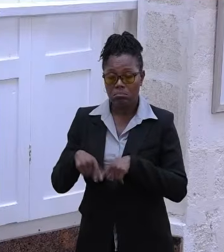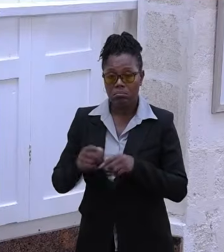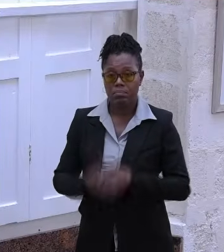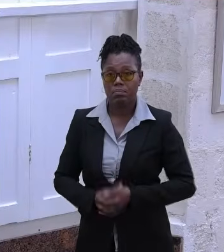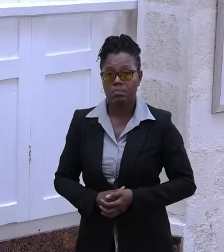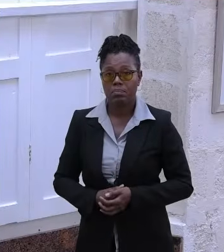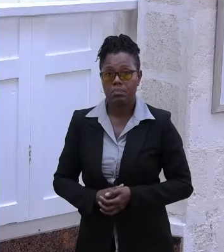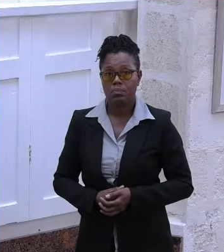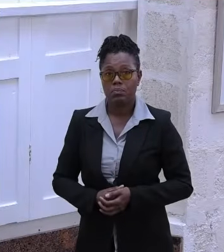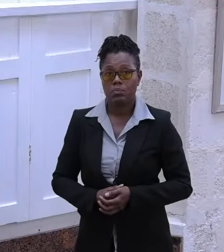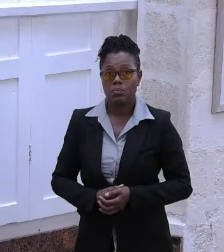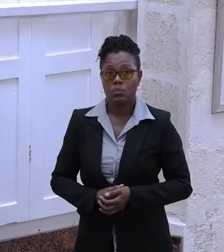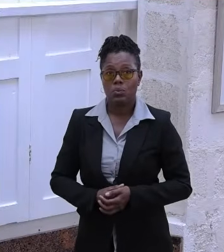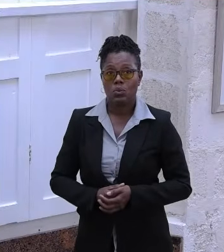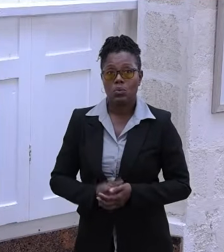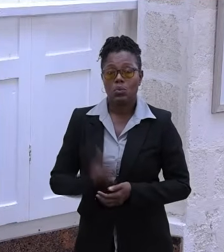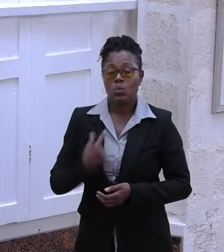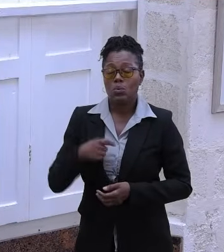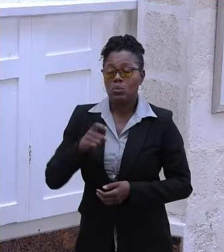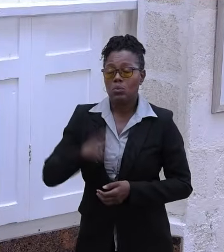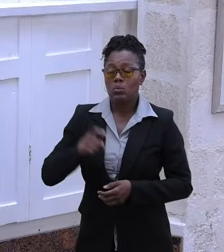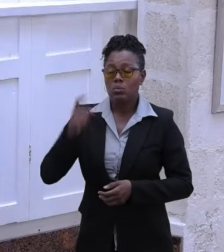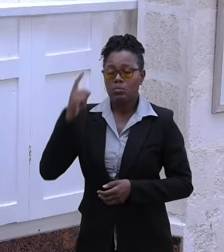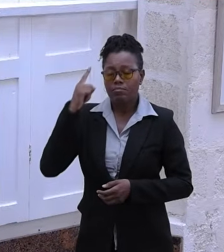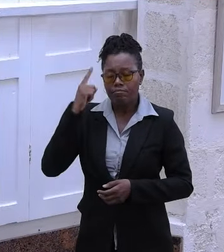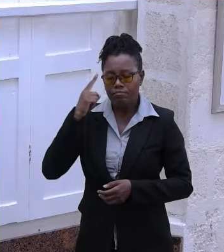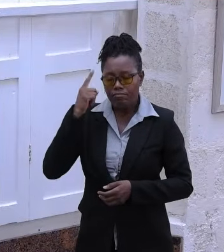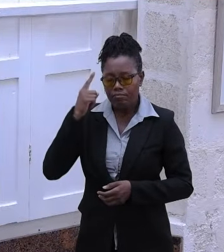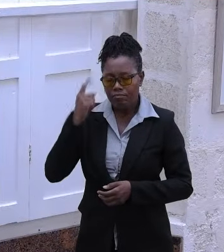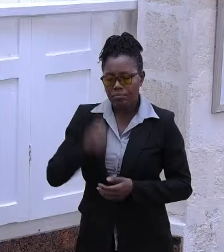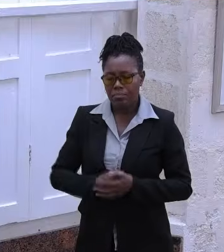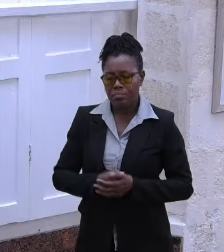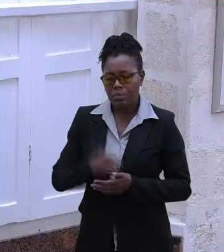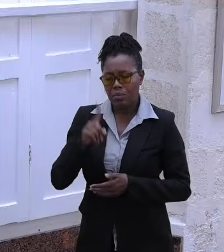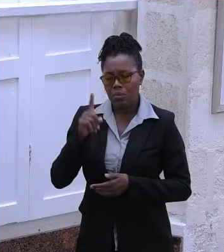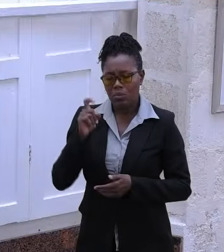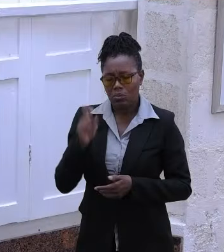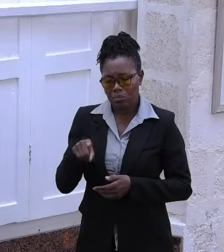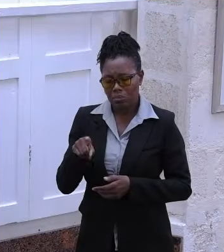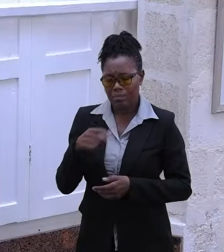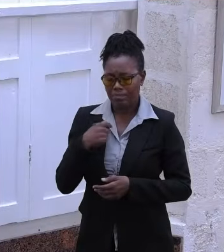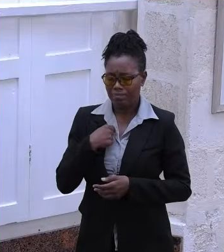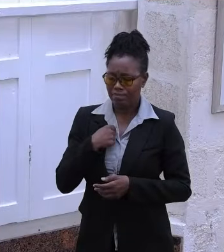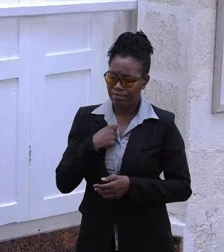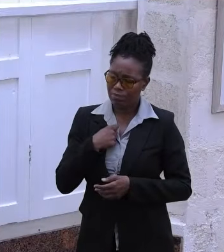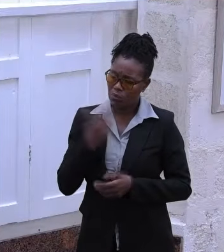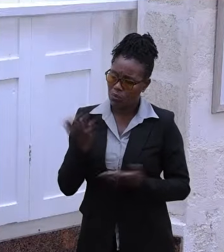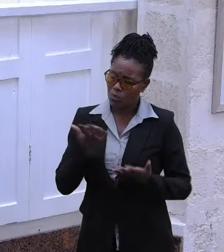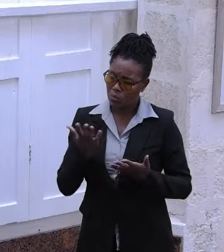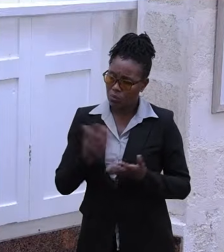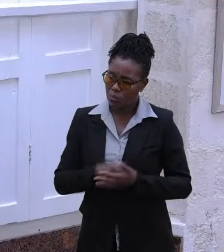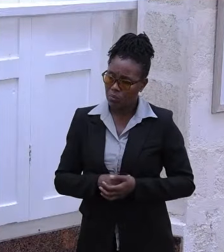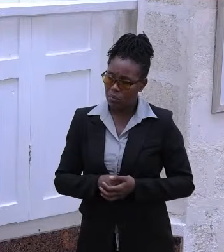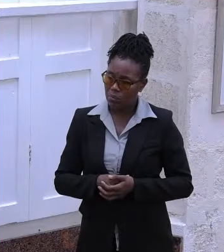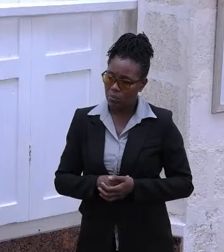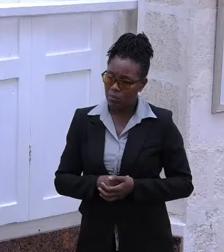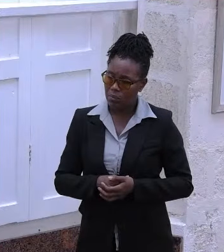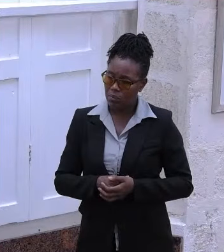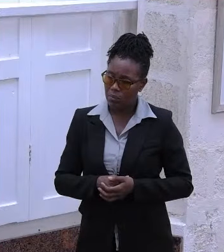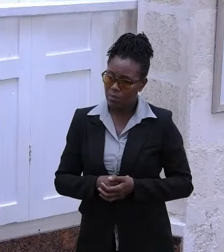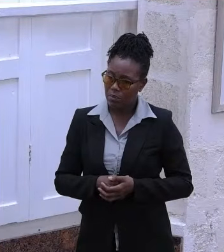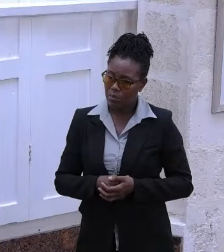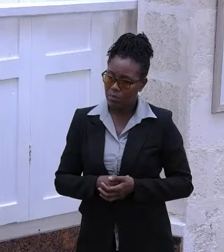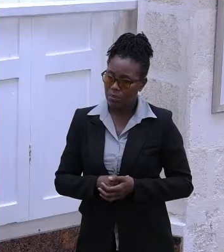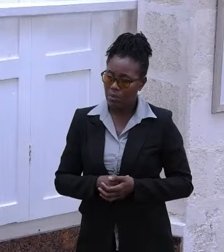we should treat it with the level of seriousness. Now, the question to me really is not so